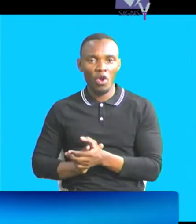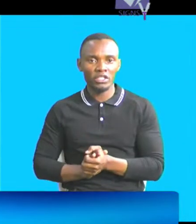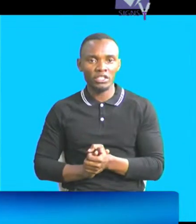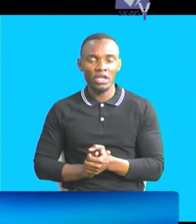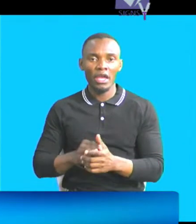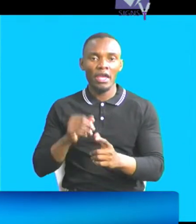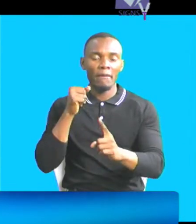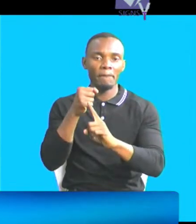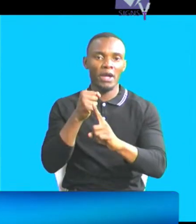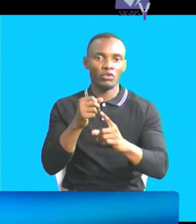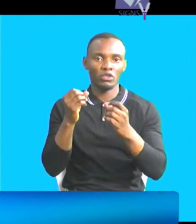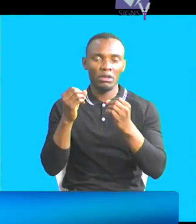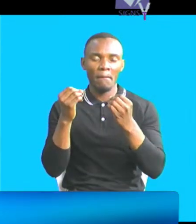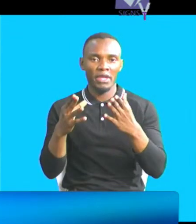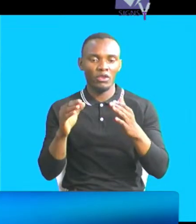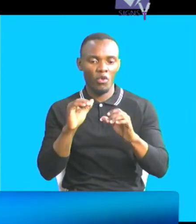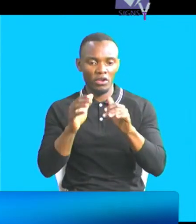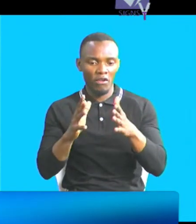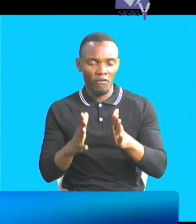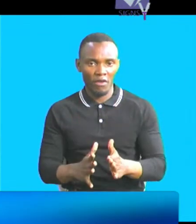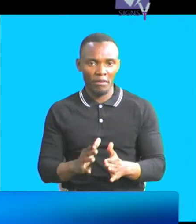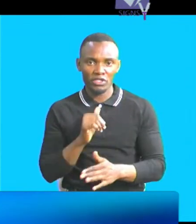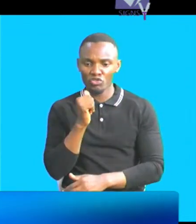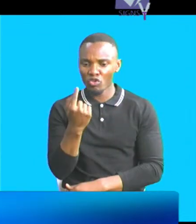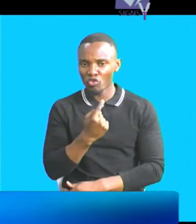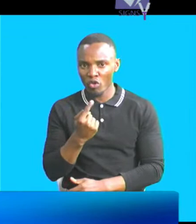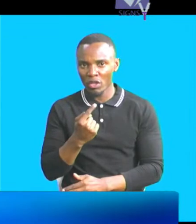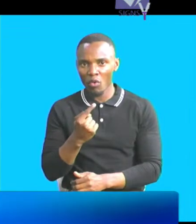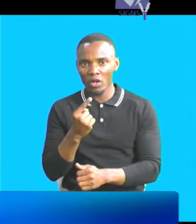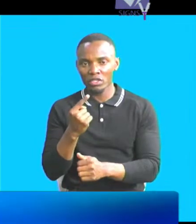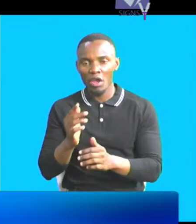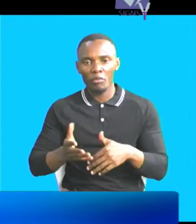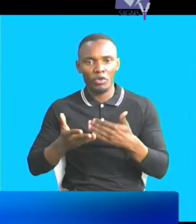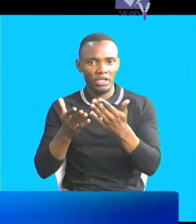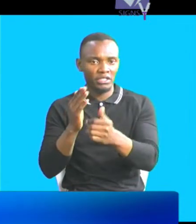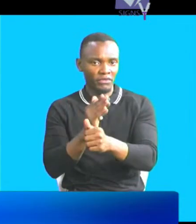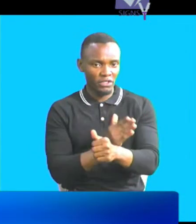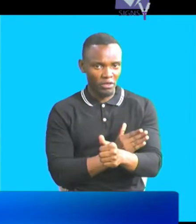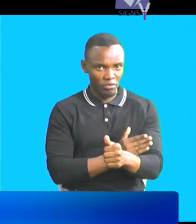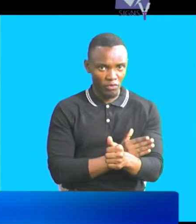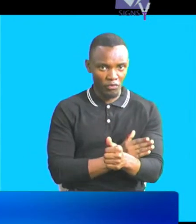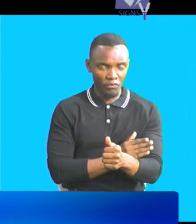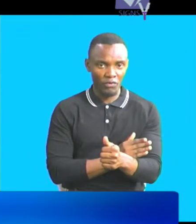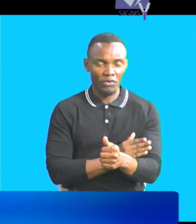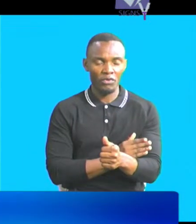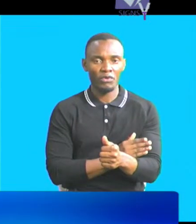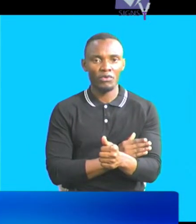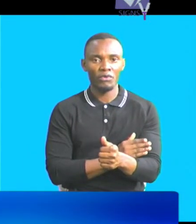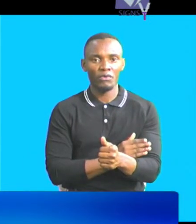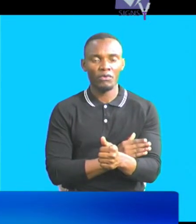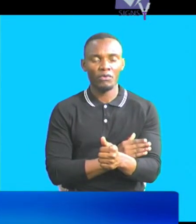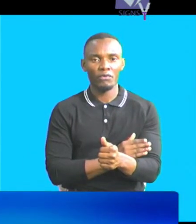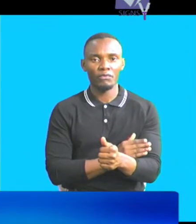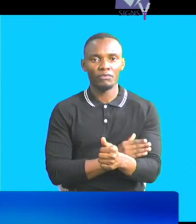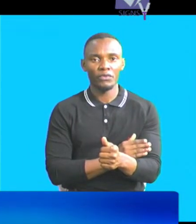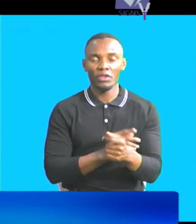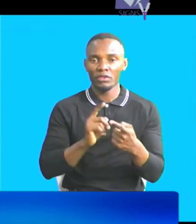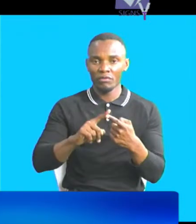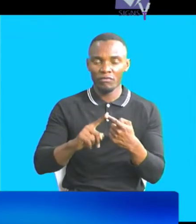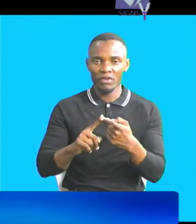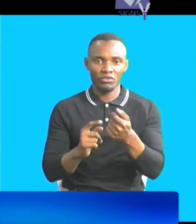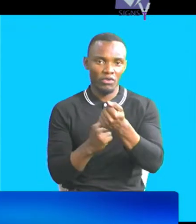not only to improve their productivity, which, as we have all heard, we need to get food secure. So that's the first